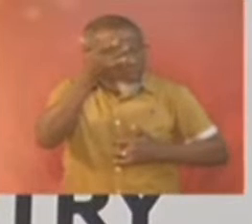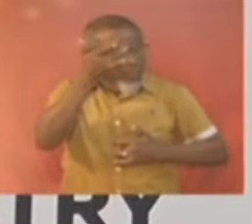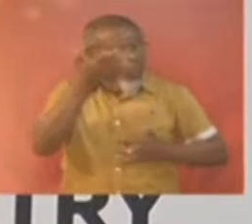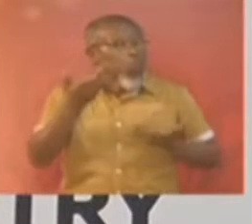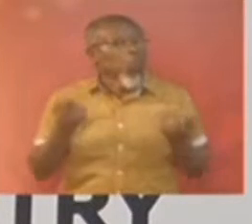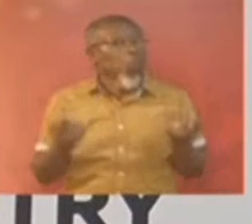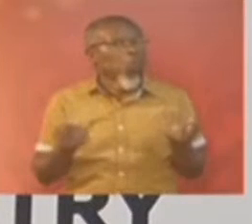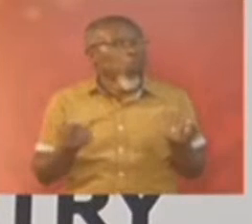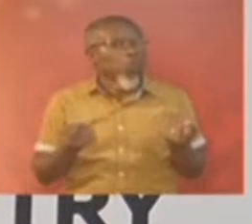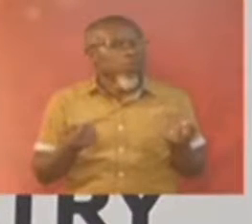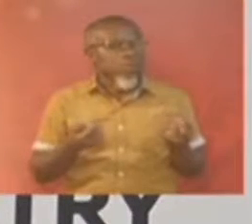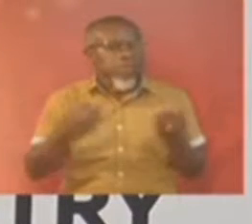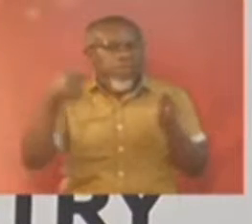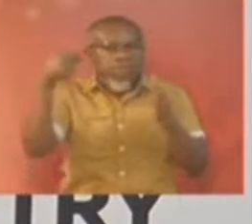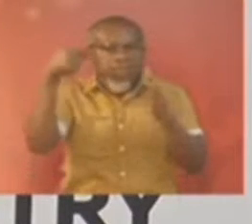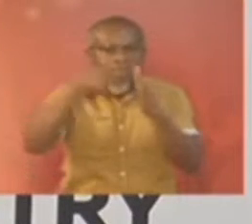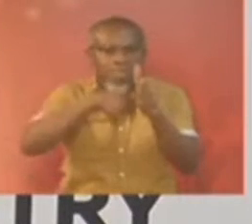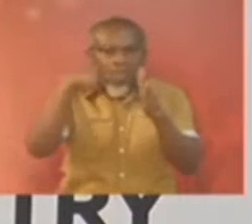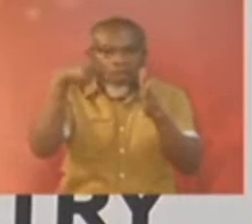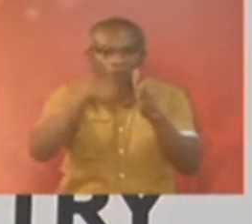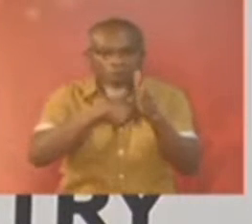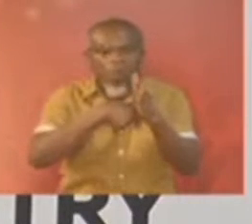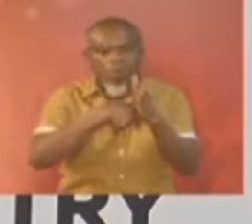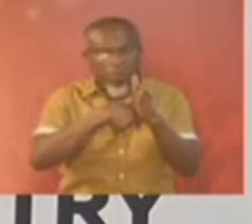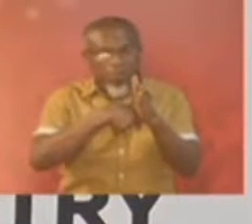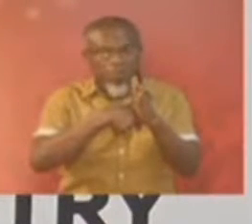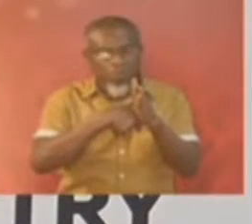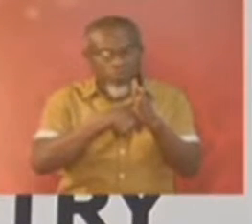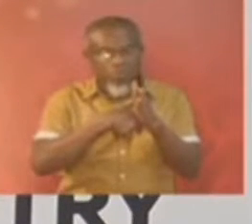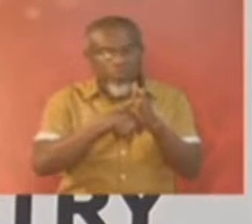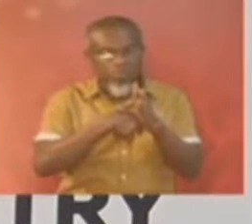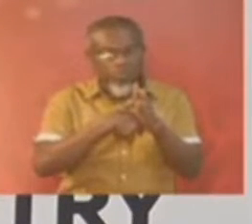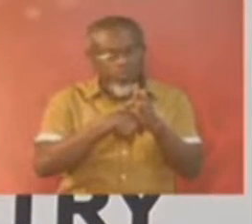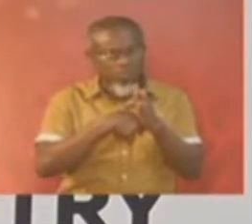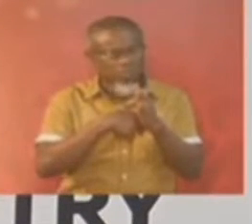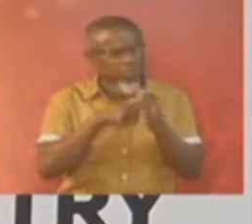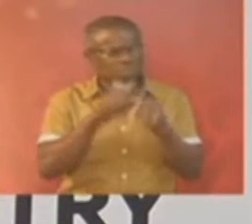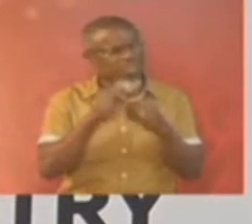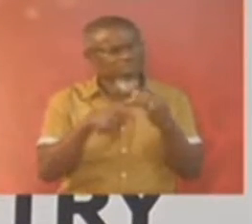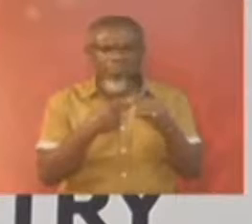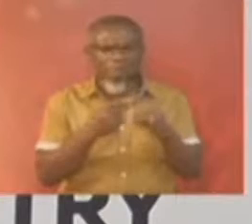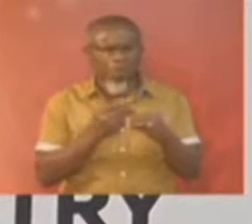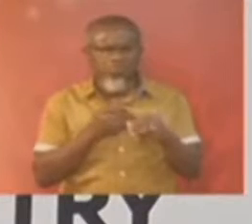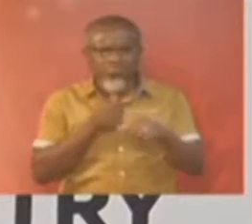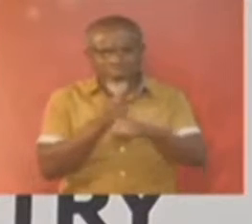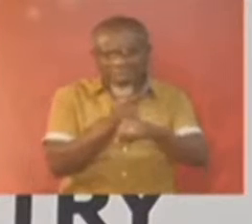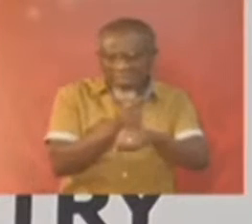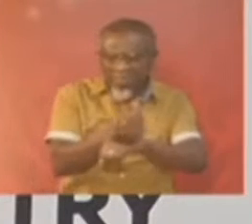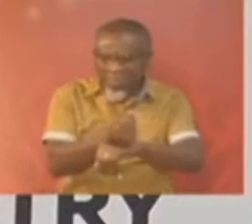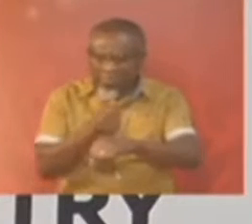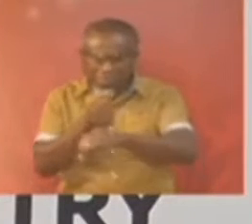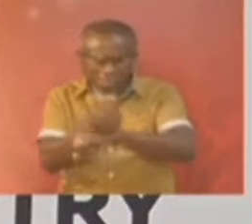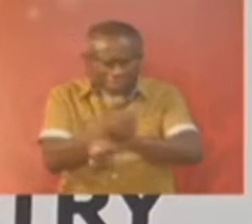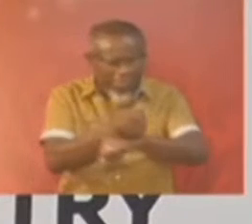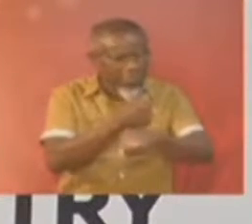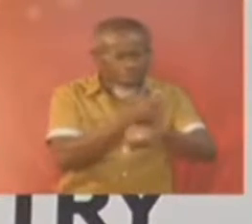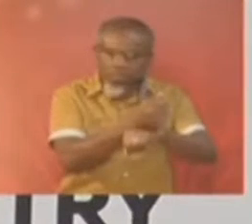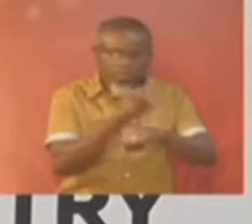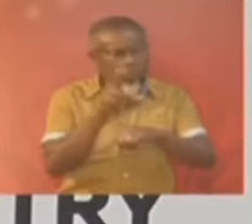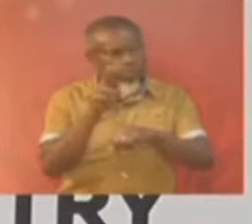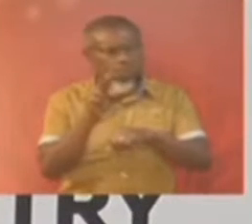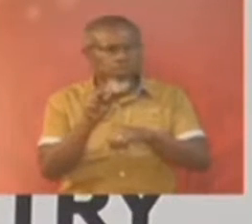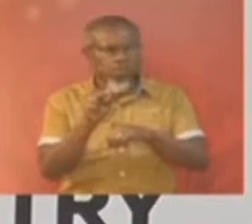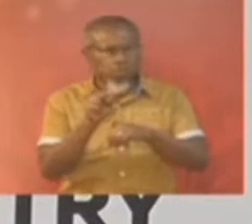anyone. It's not a matter of blaming. It's a matter of attributing the cases based on a medical history and based